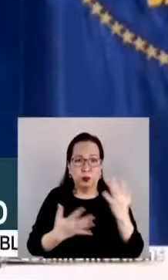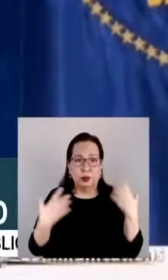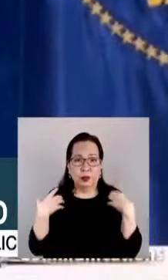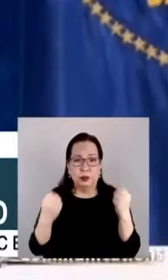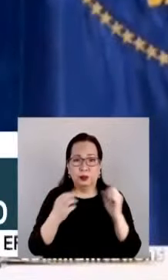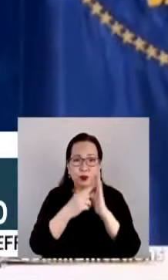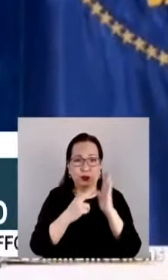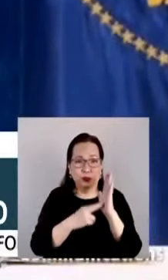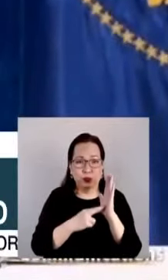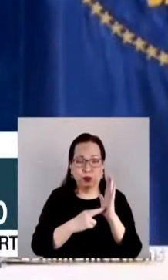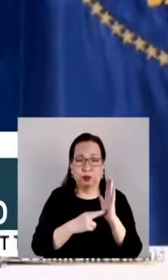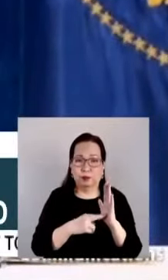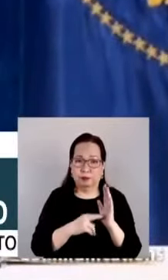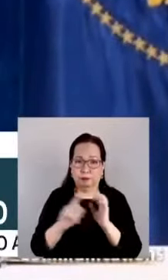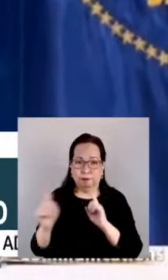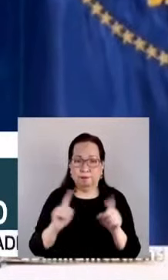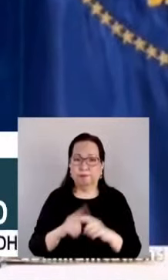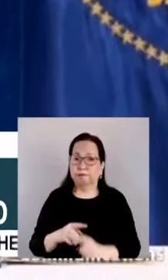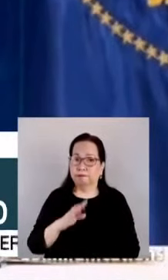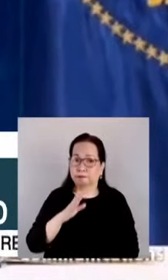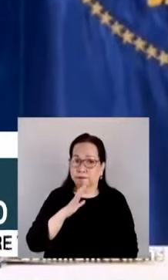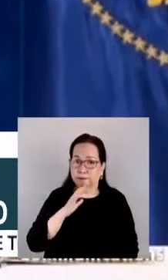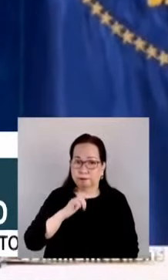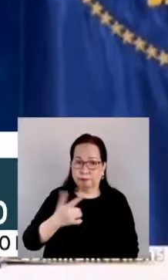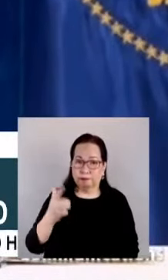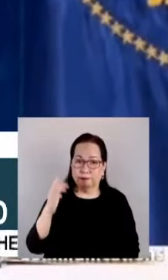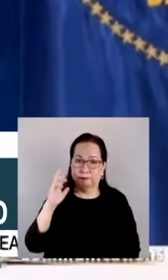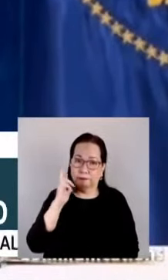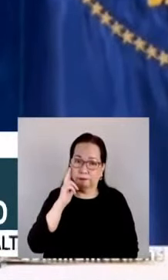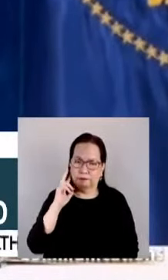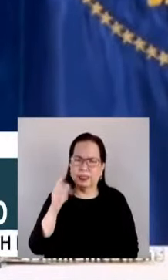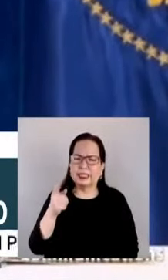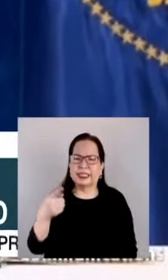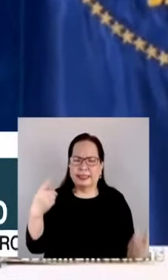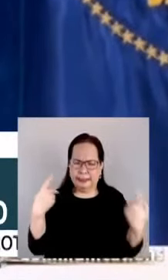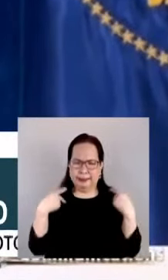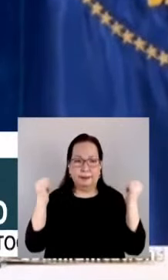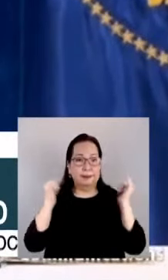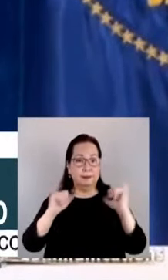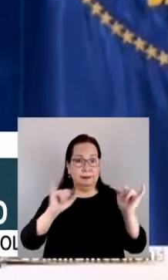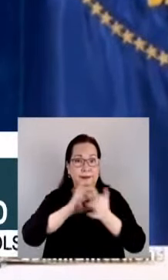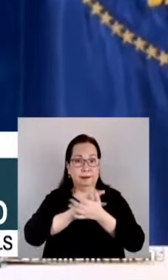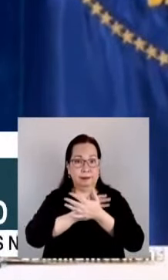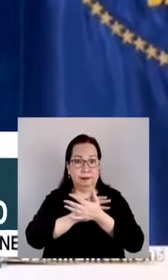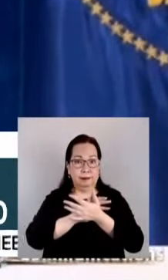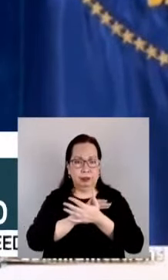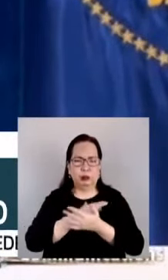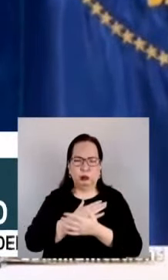In COVID-19, is nandyan pa. So kindly